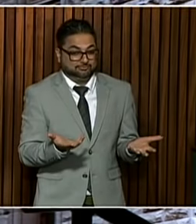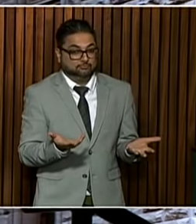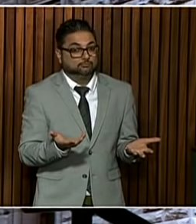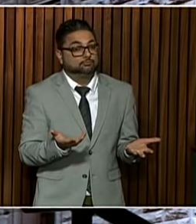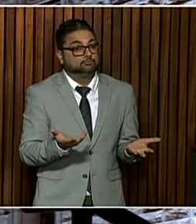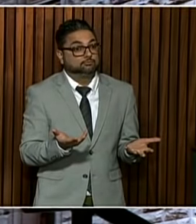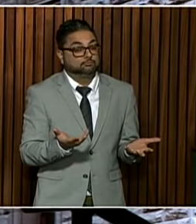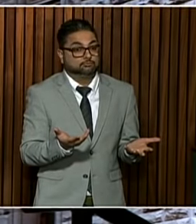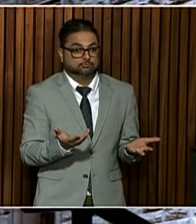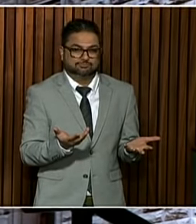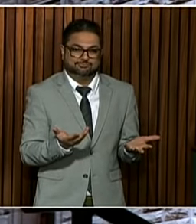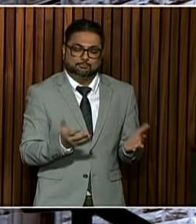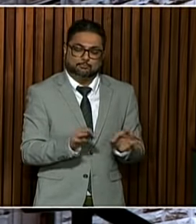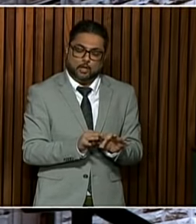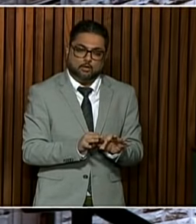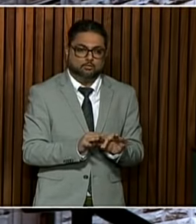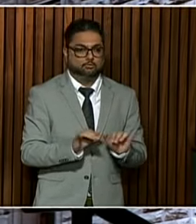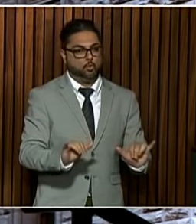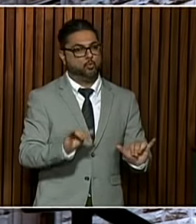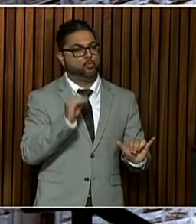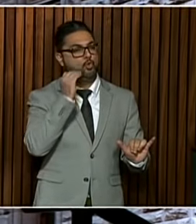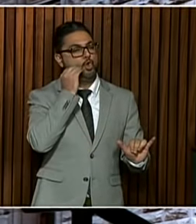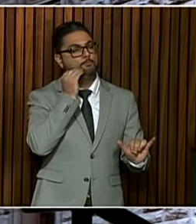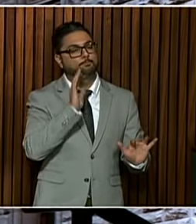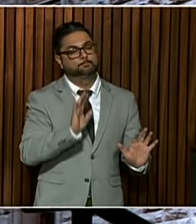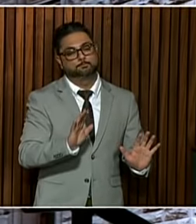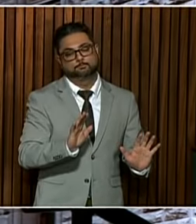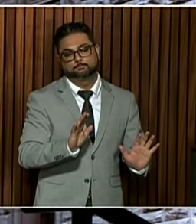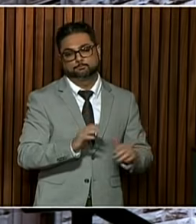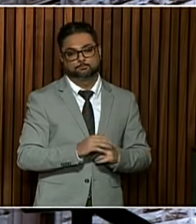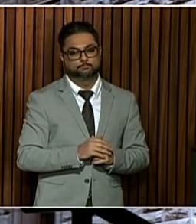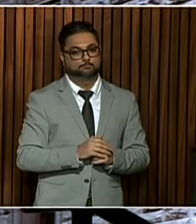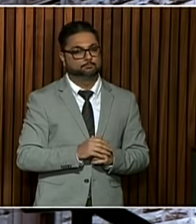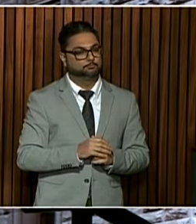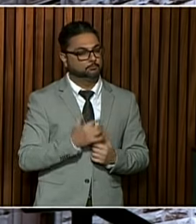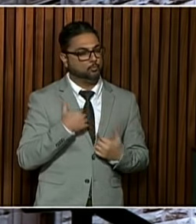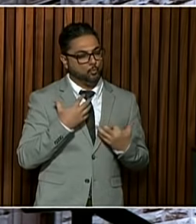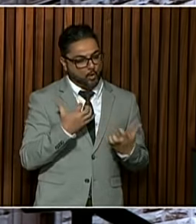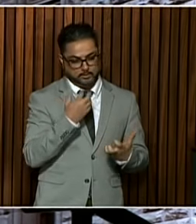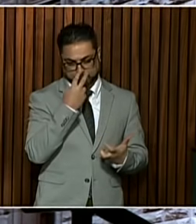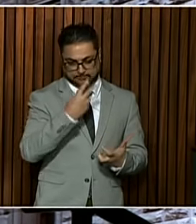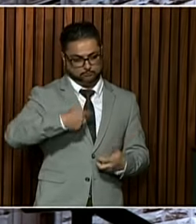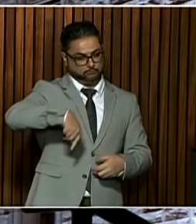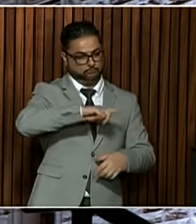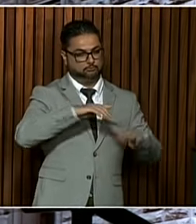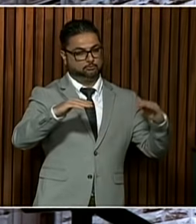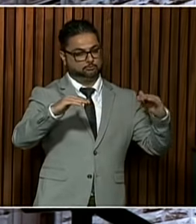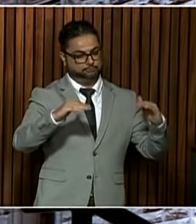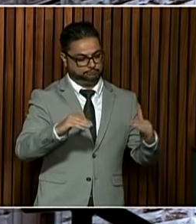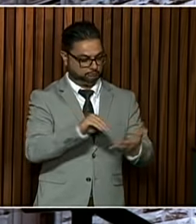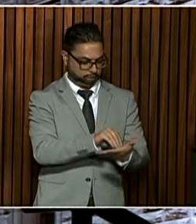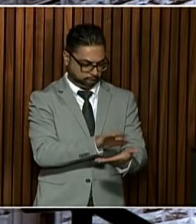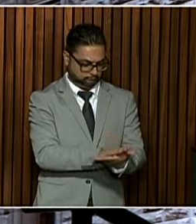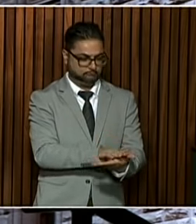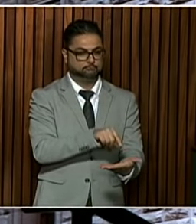would say traveled from province X or province Y. We've had a few, and as Chief Medical Officer of Health, if we know of cases that have come